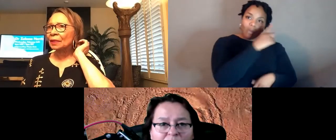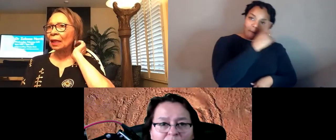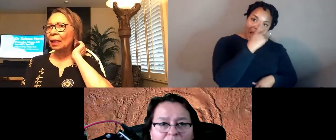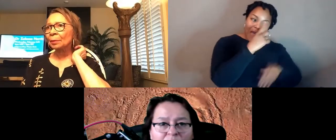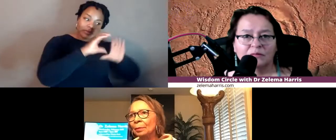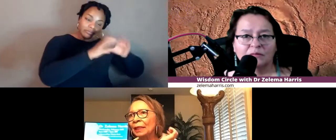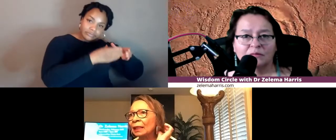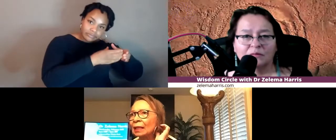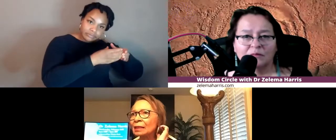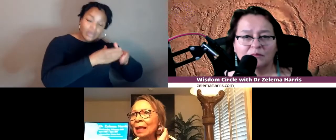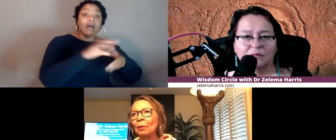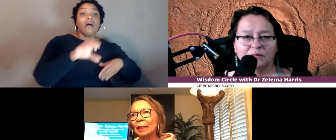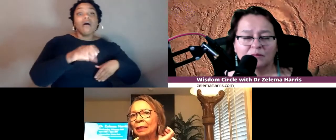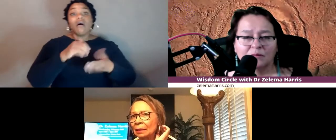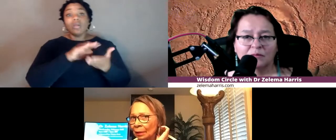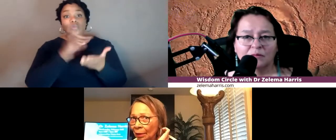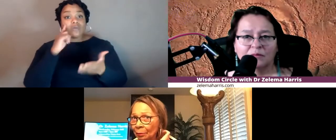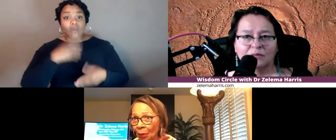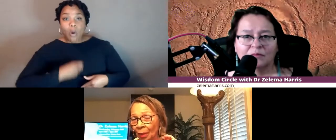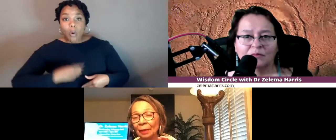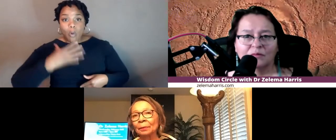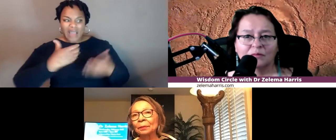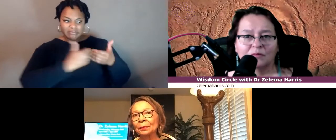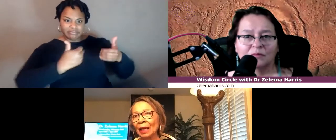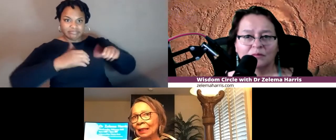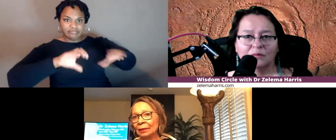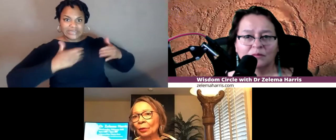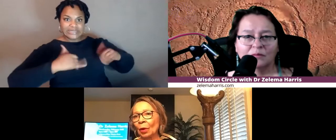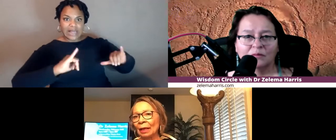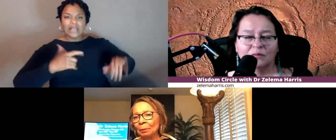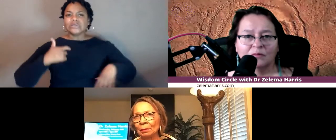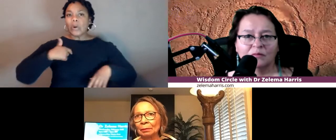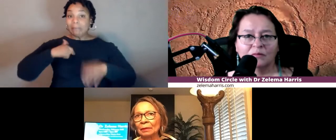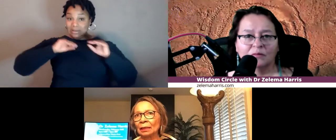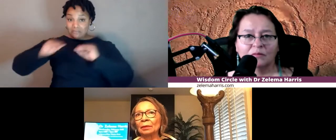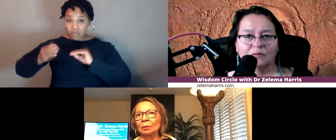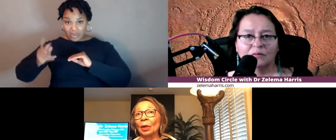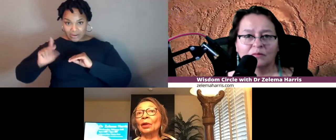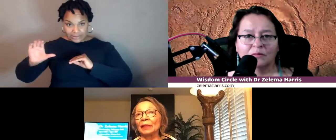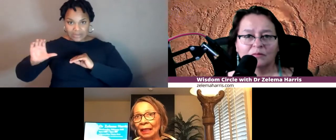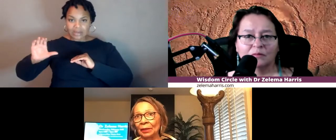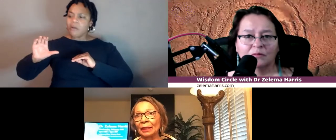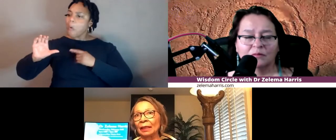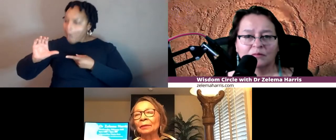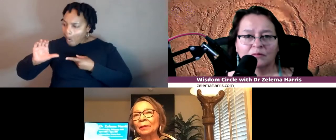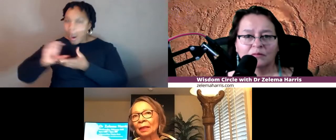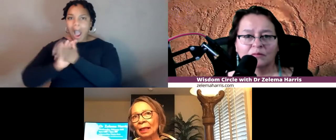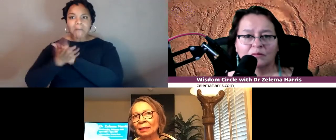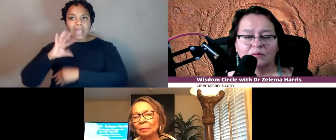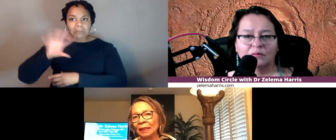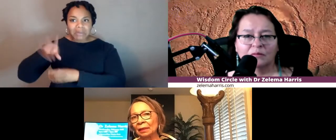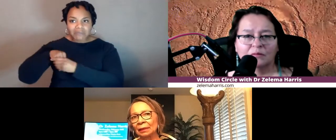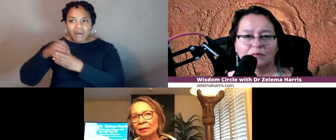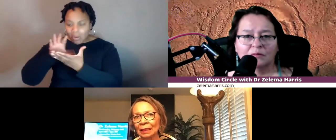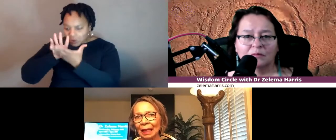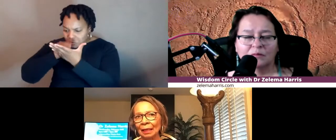involved because I wanted to learn more. I didn't grow up in an urban area. I